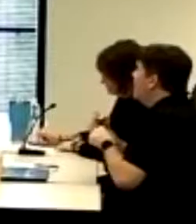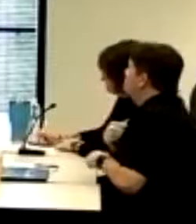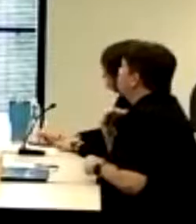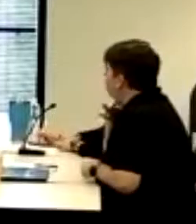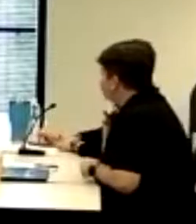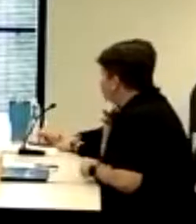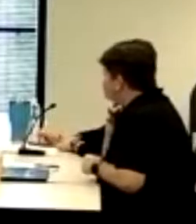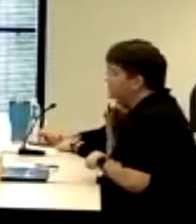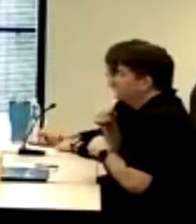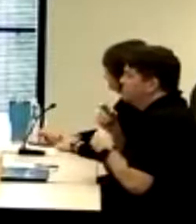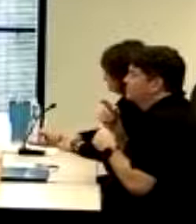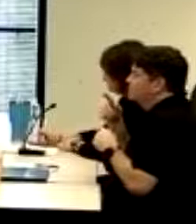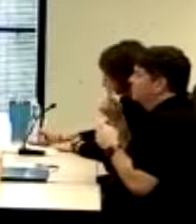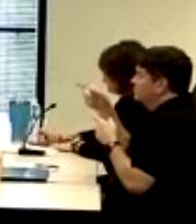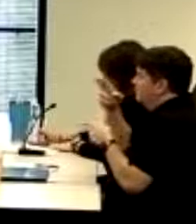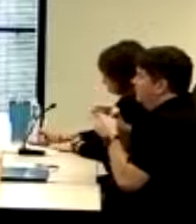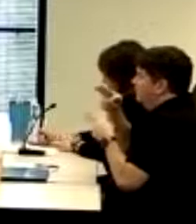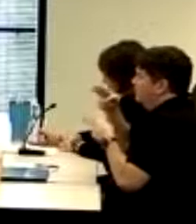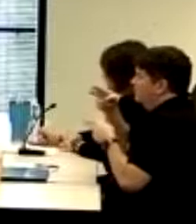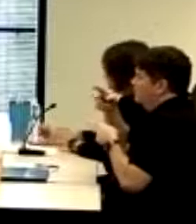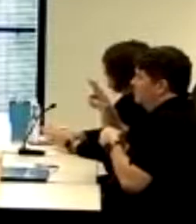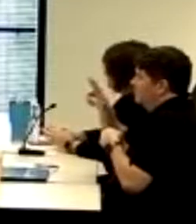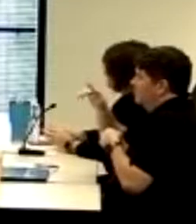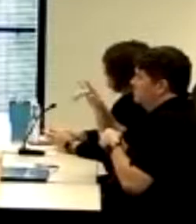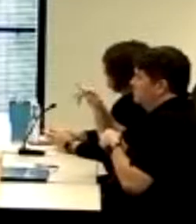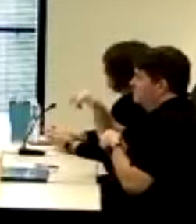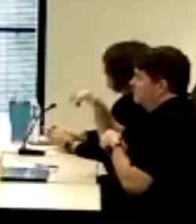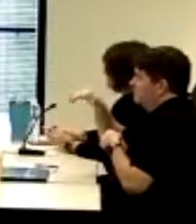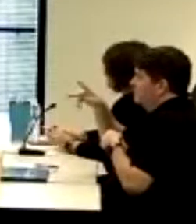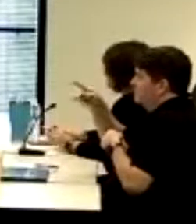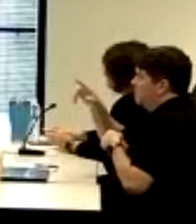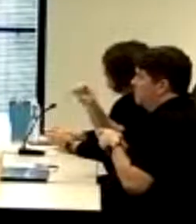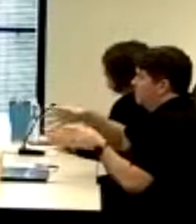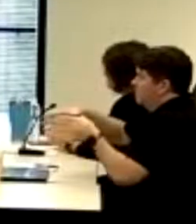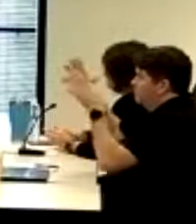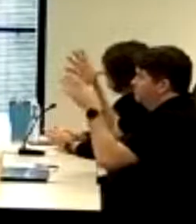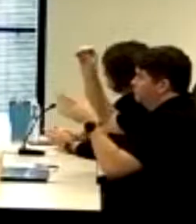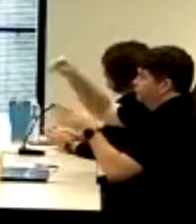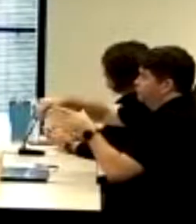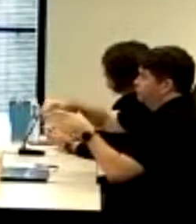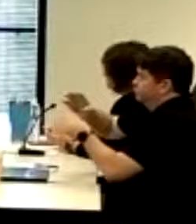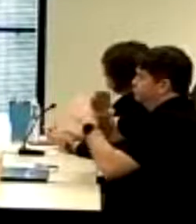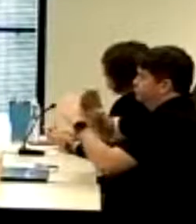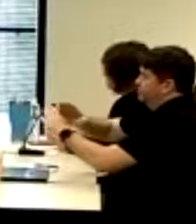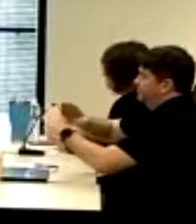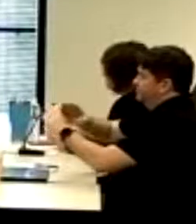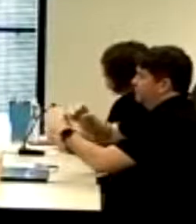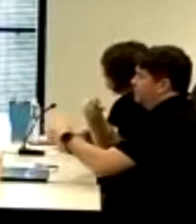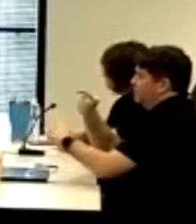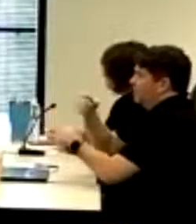Yes, this is Ricky Harris. I'm curious. You mentioned the utility pole that's